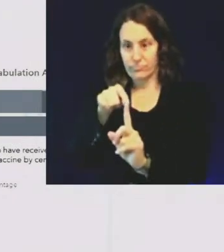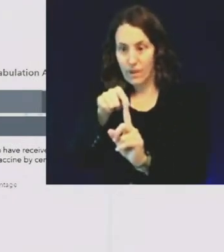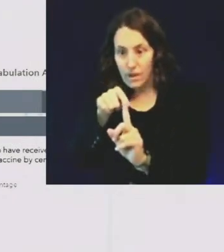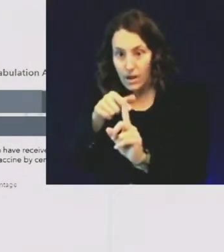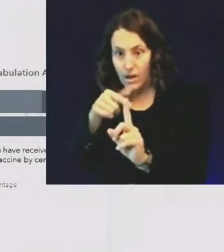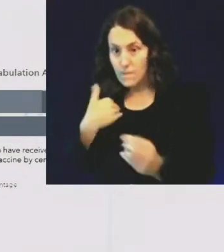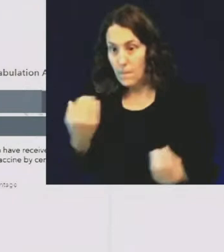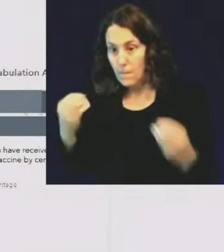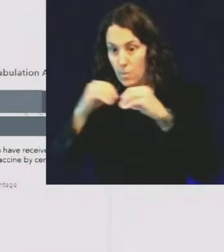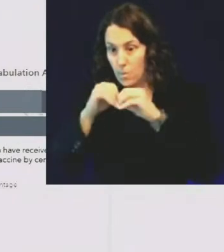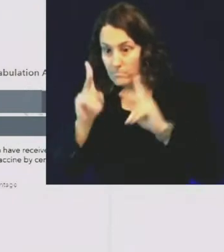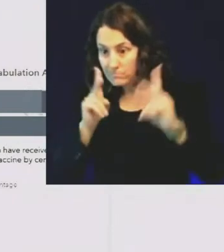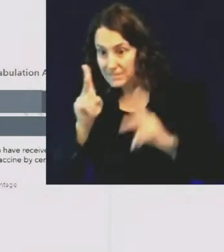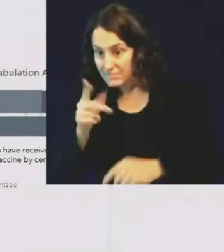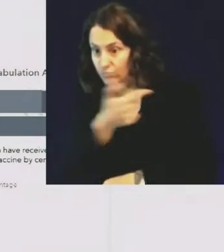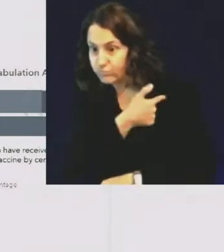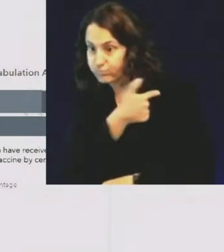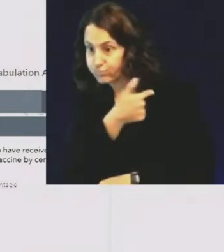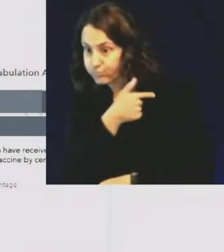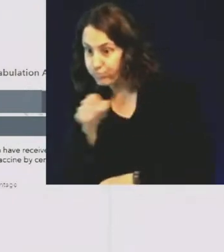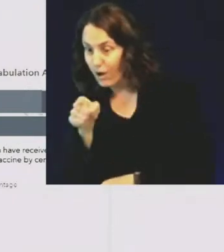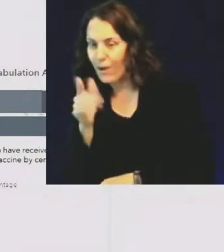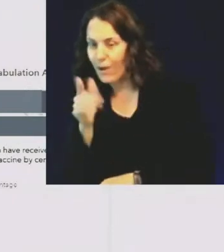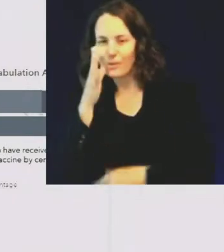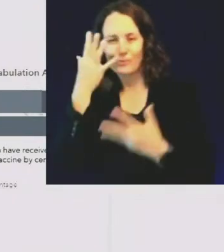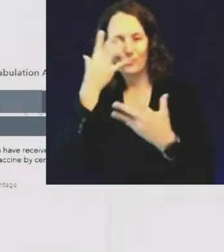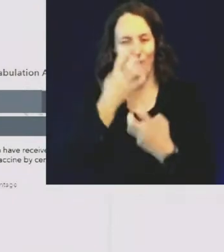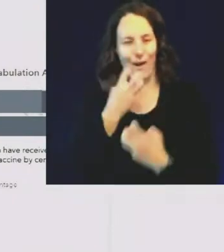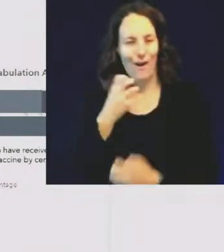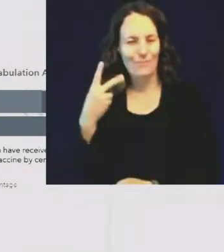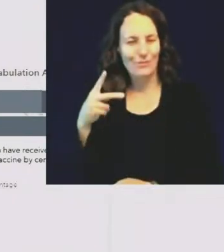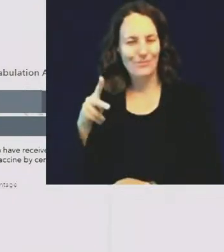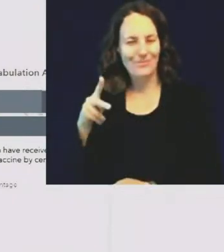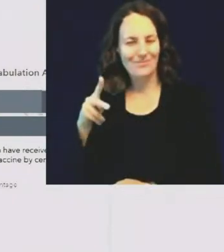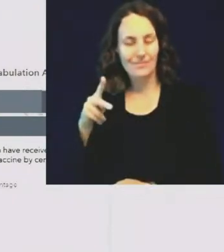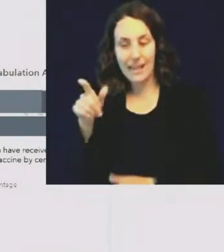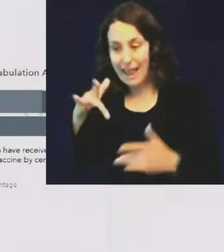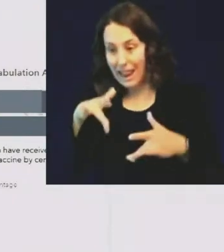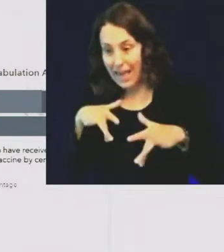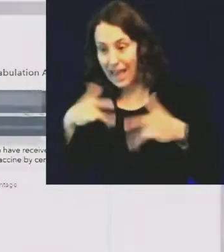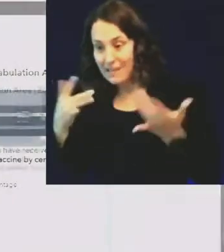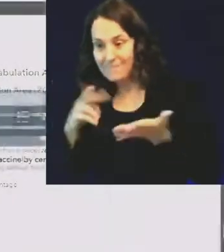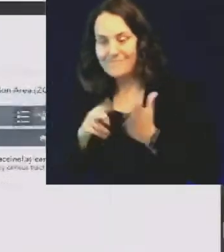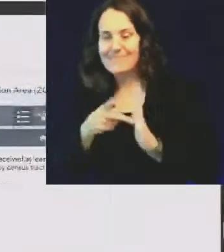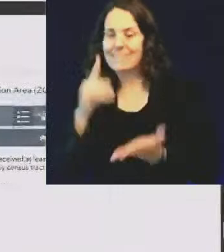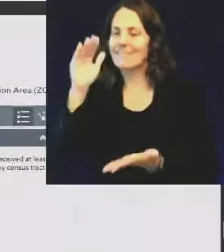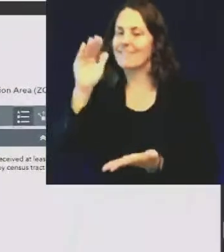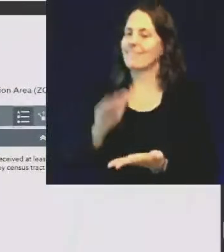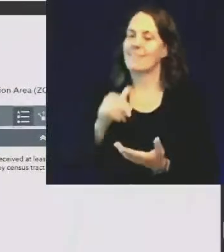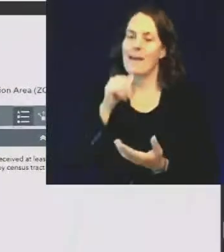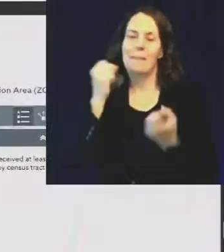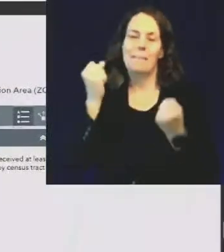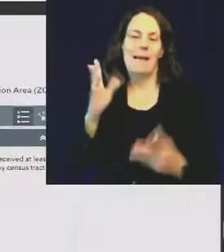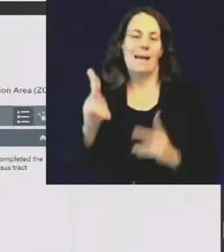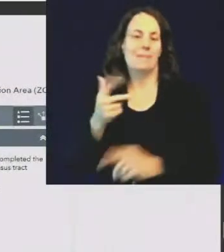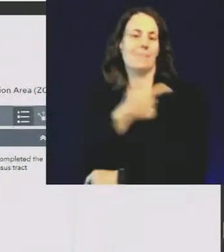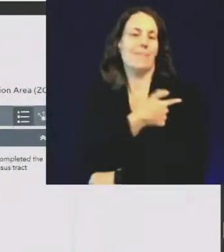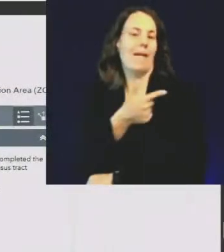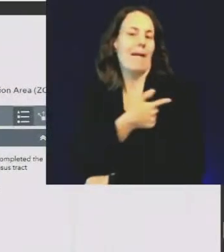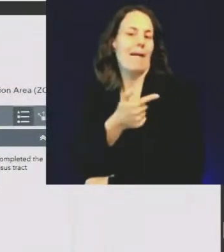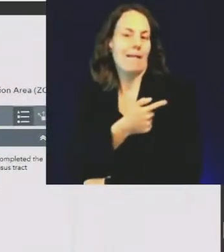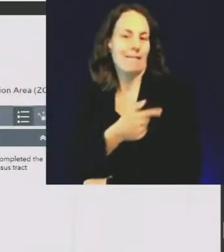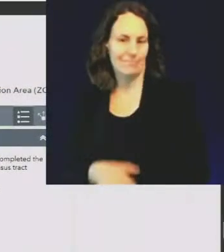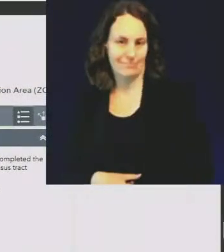You can also see that this is for those who have at least one vaccine dose. We can also click